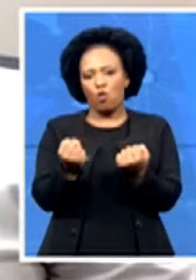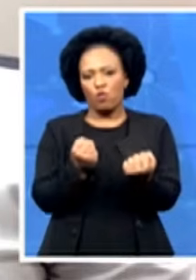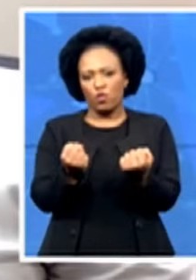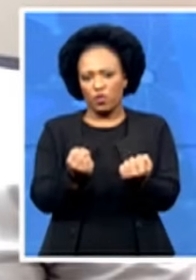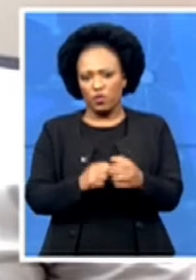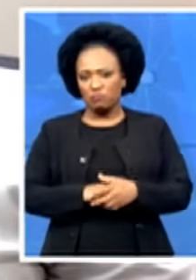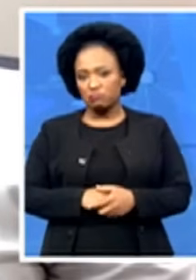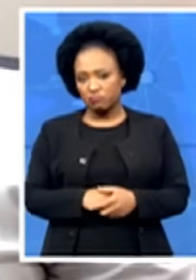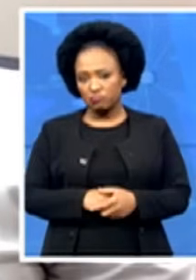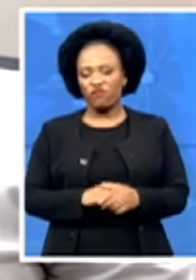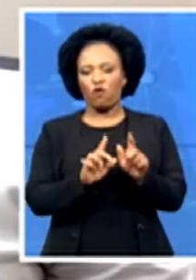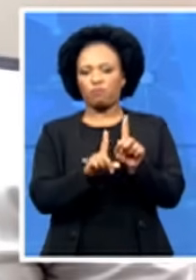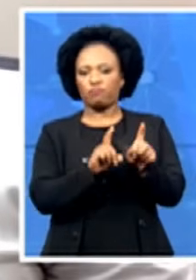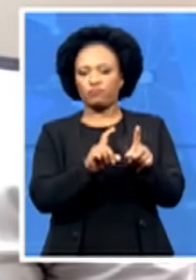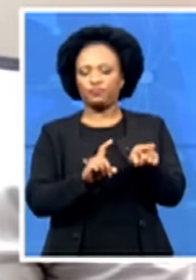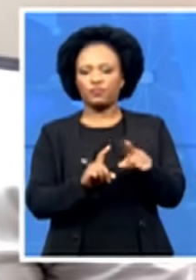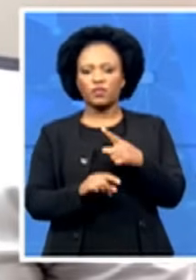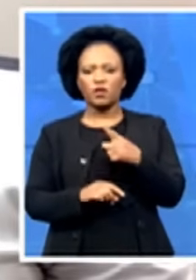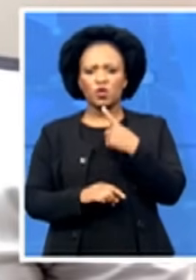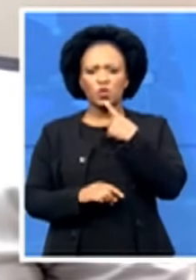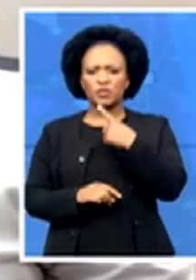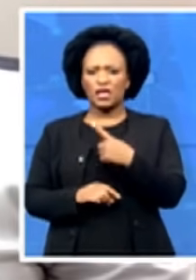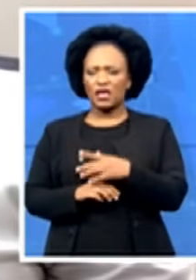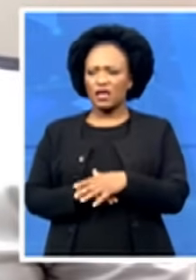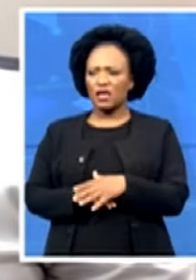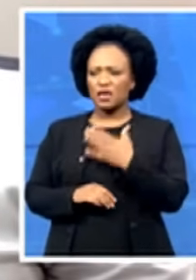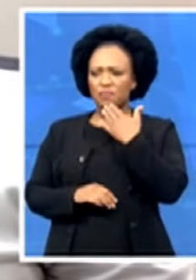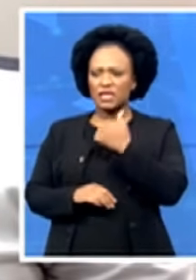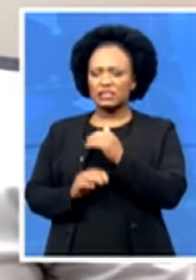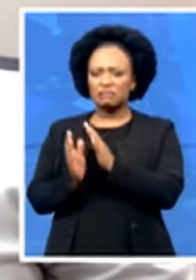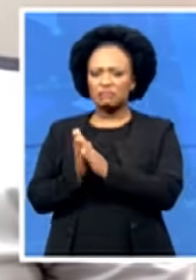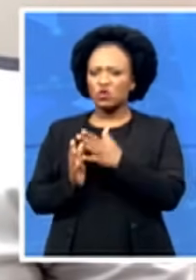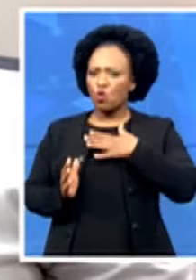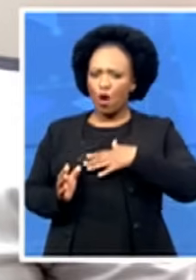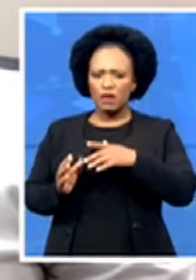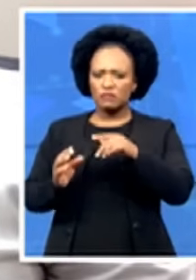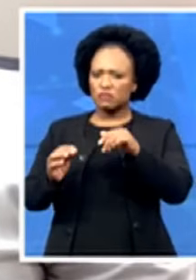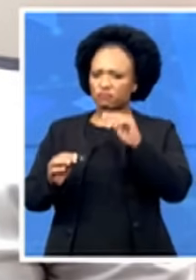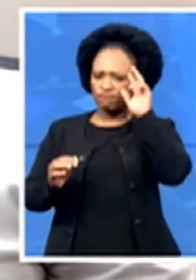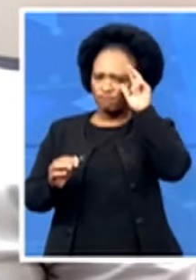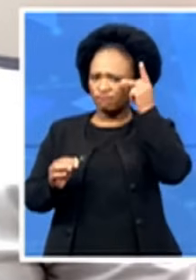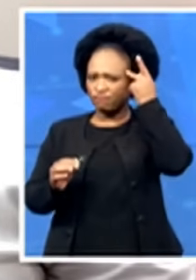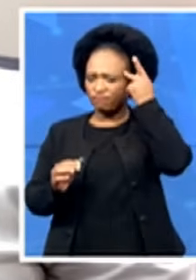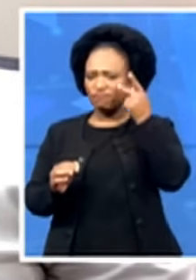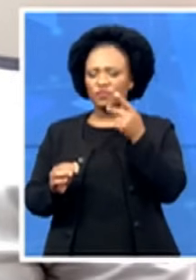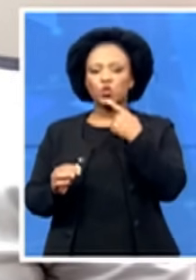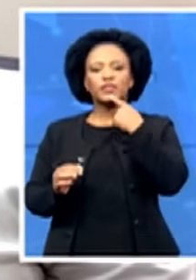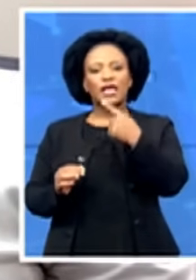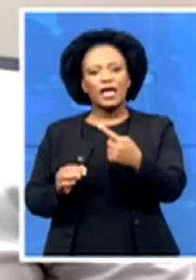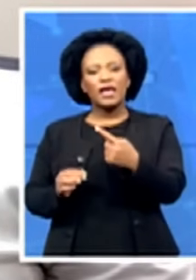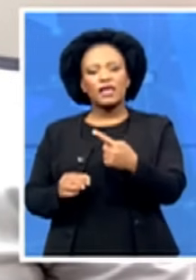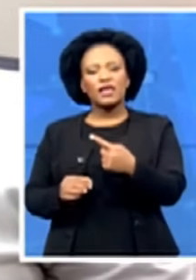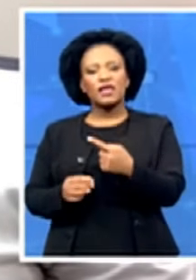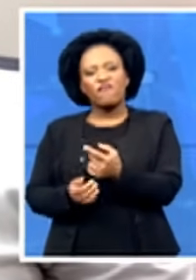you are saying you are rescinding a judgment, you are saying there are factors that if they were brought to